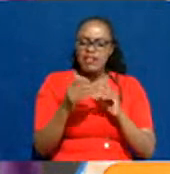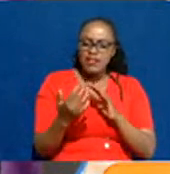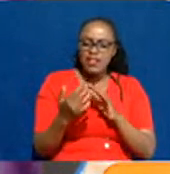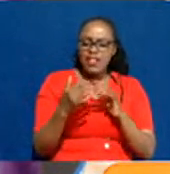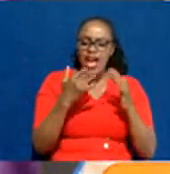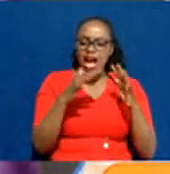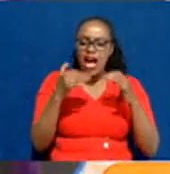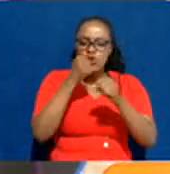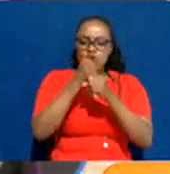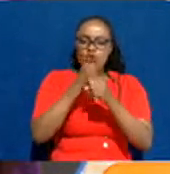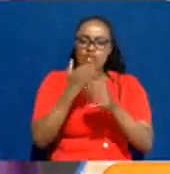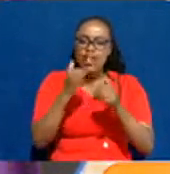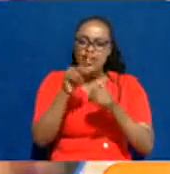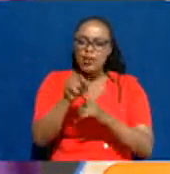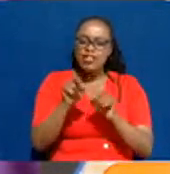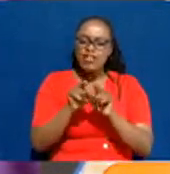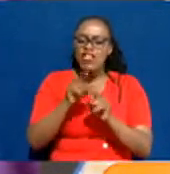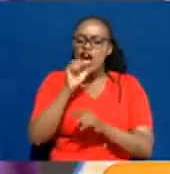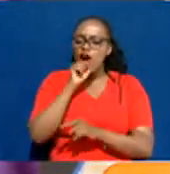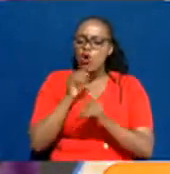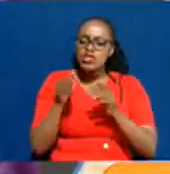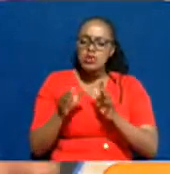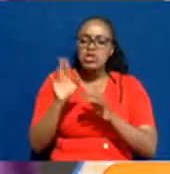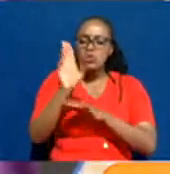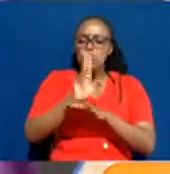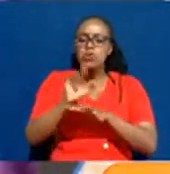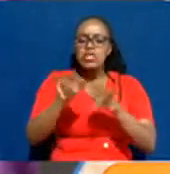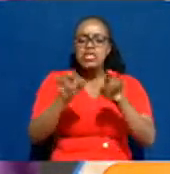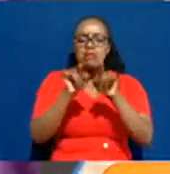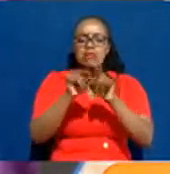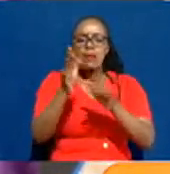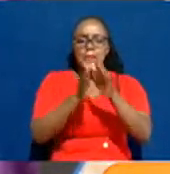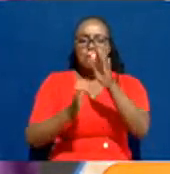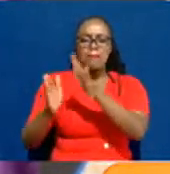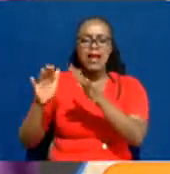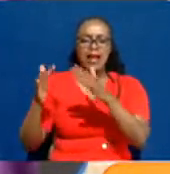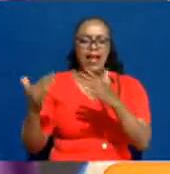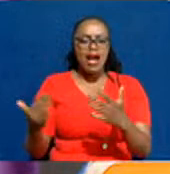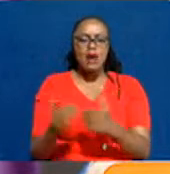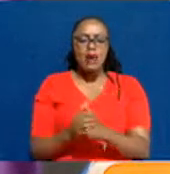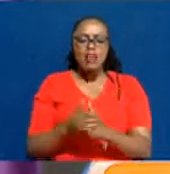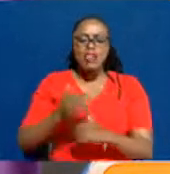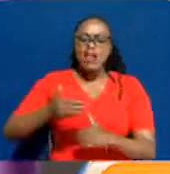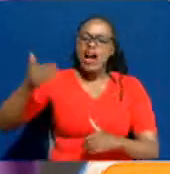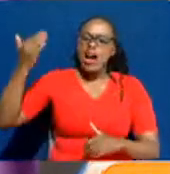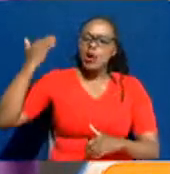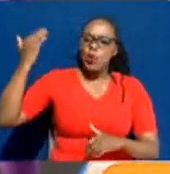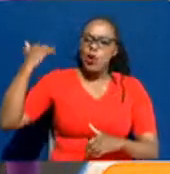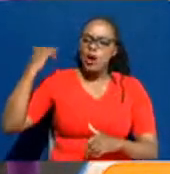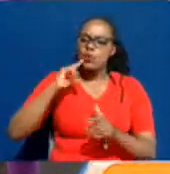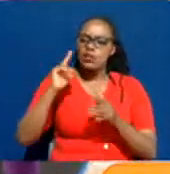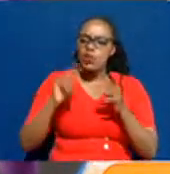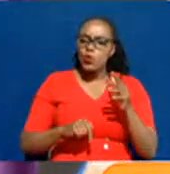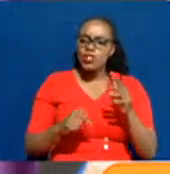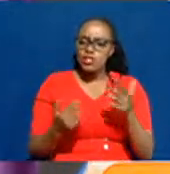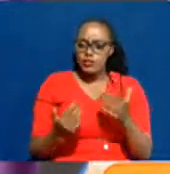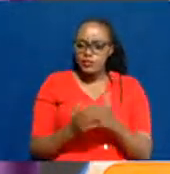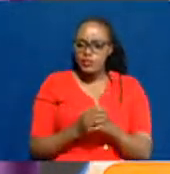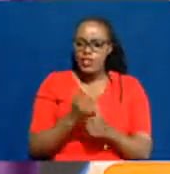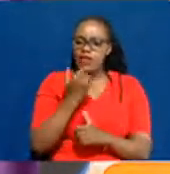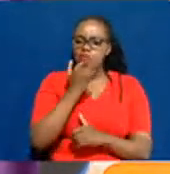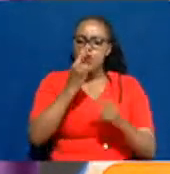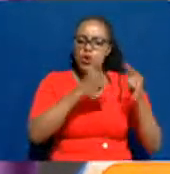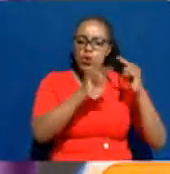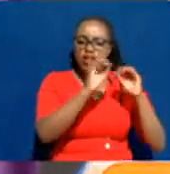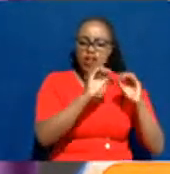kidogo. Sasa ile ya zamani munaendelea tunaye. Ile ya zamani mulisema ati Moi